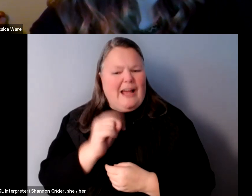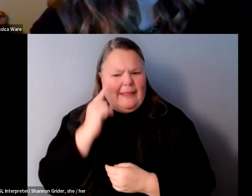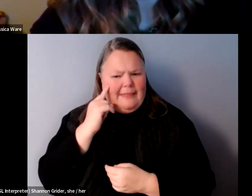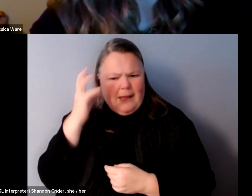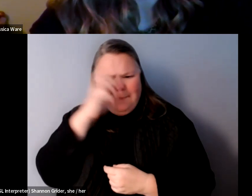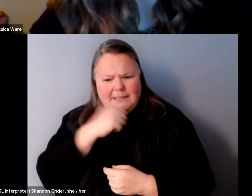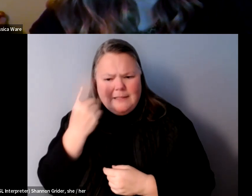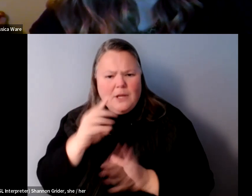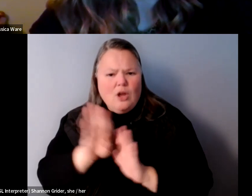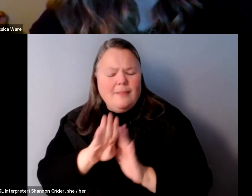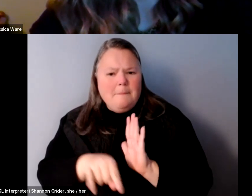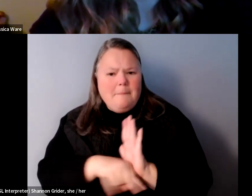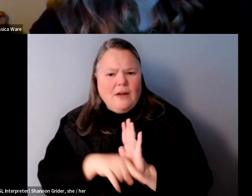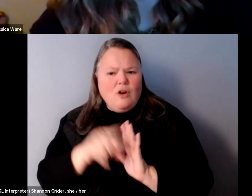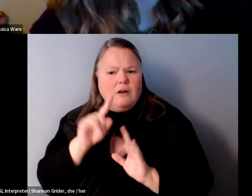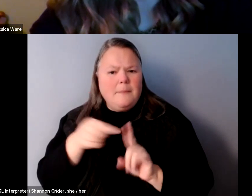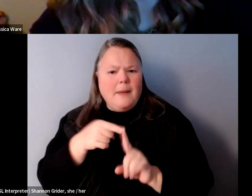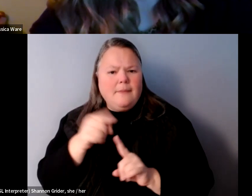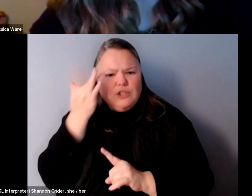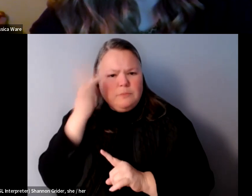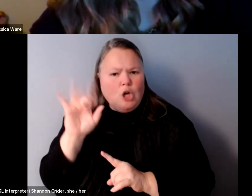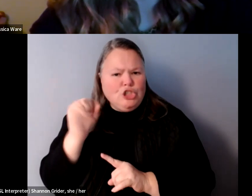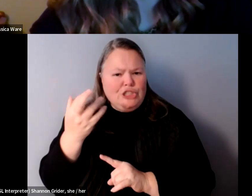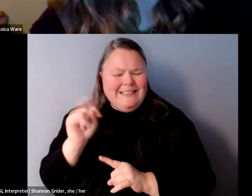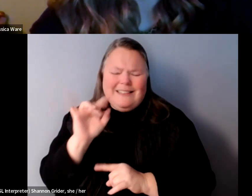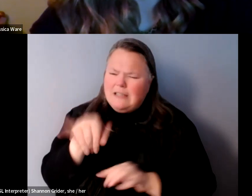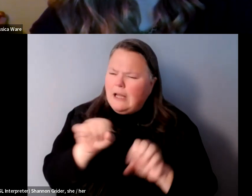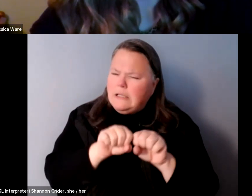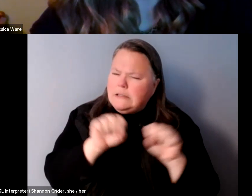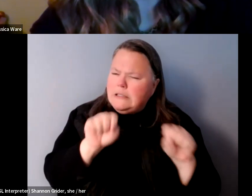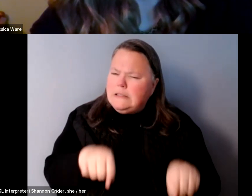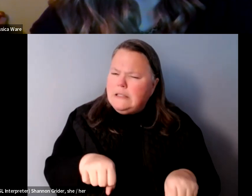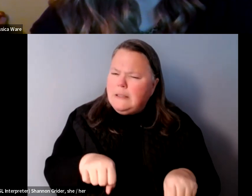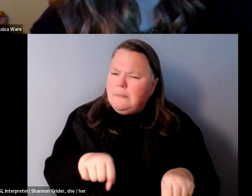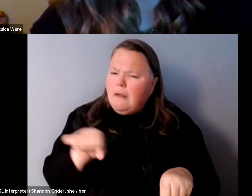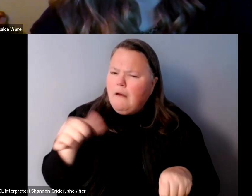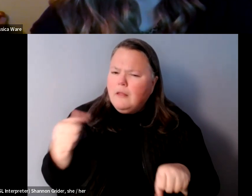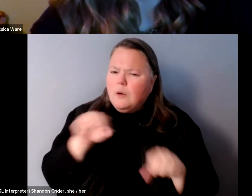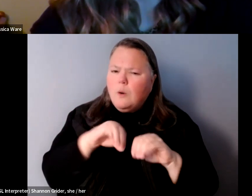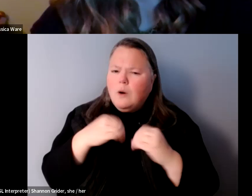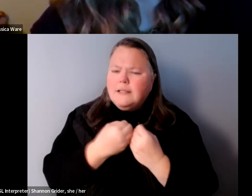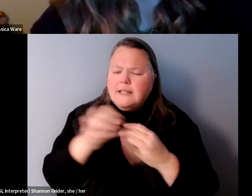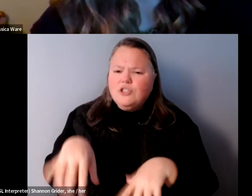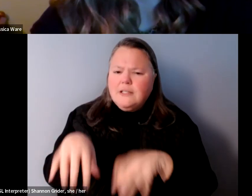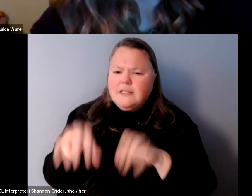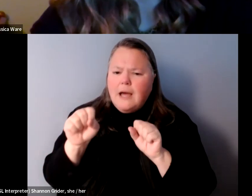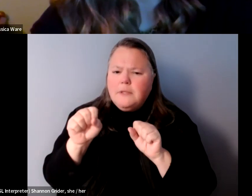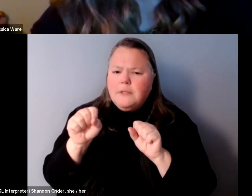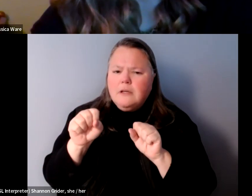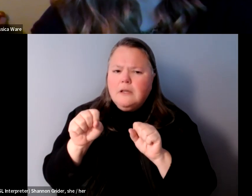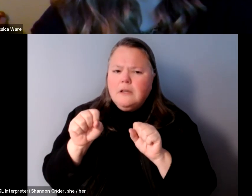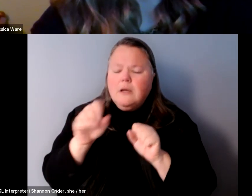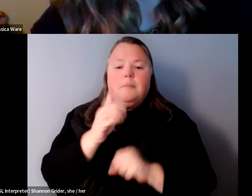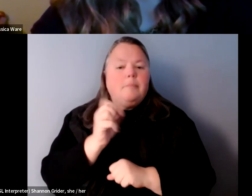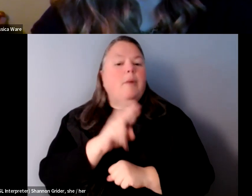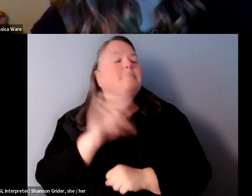the background of the smart sheets. Is this a system organizations can adopt? You want to talk about smart sheet? Smart sheet is a